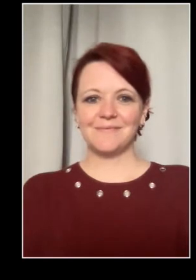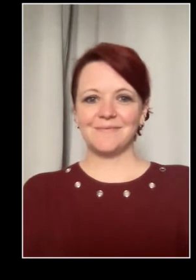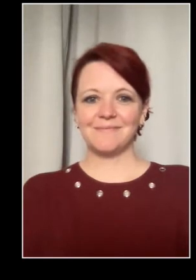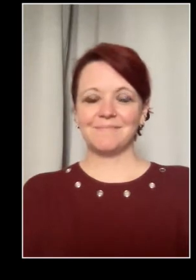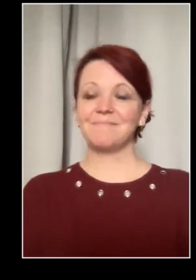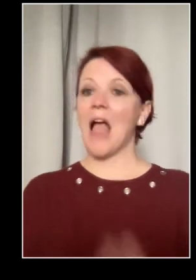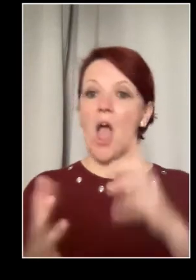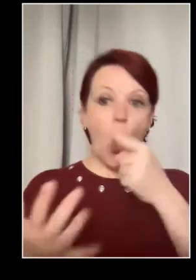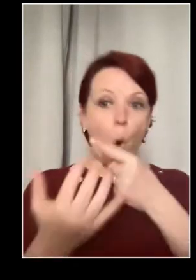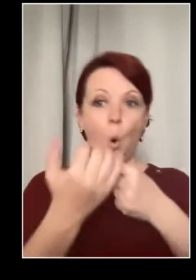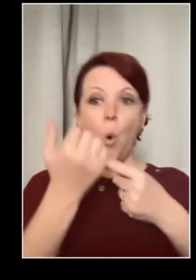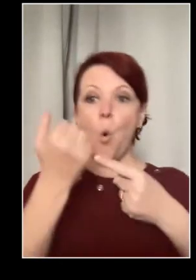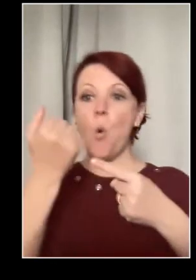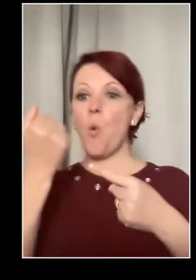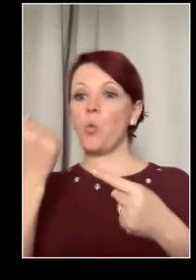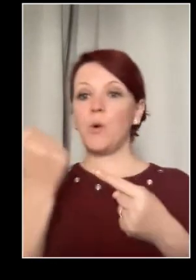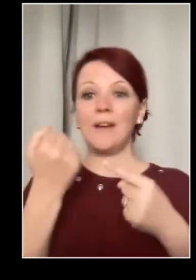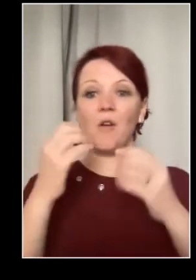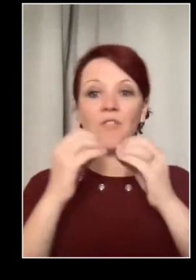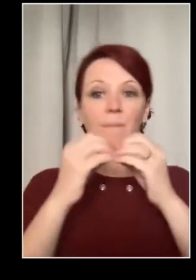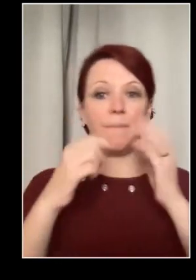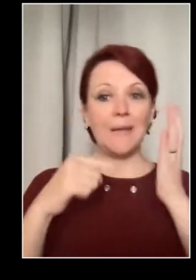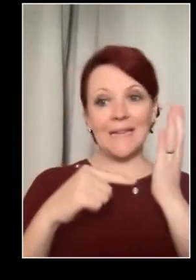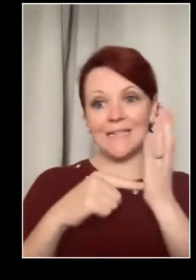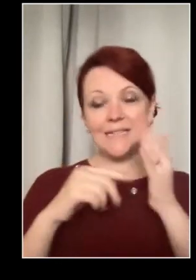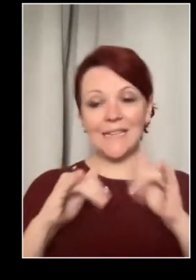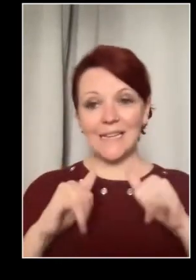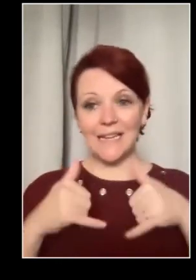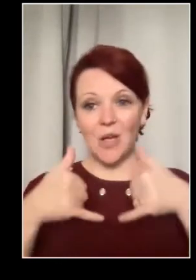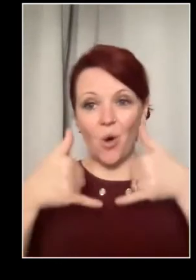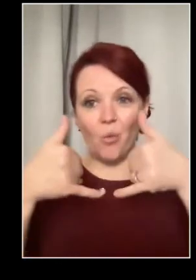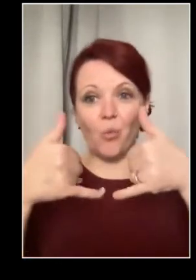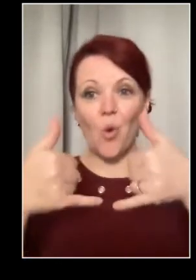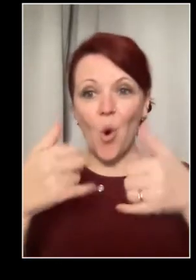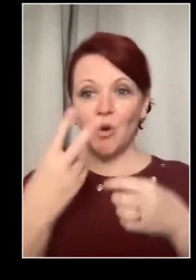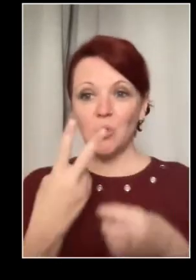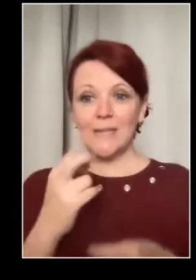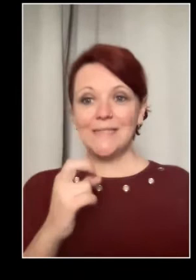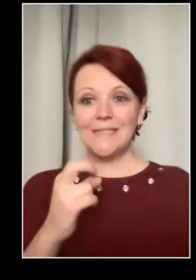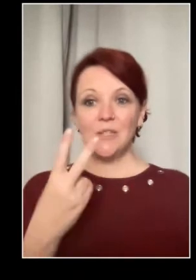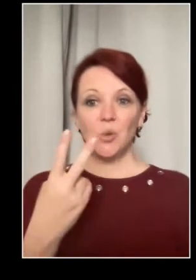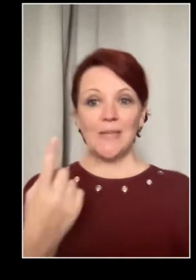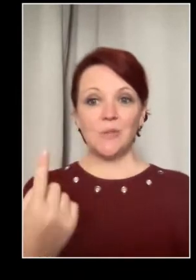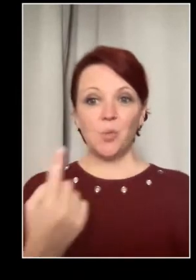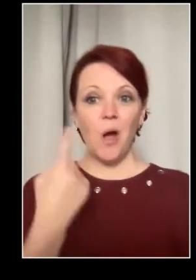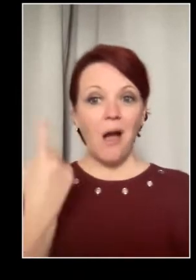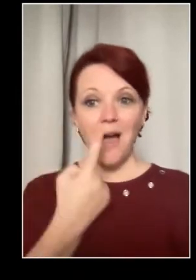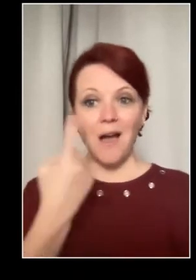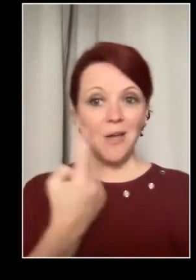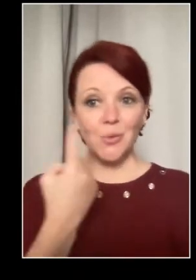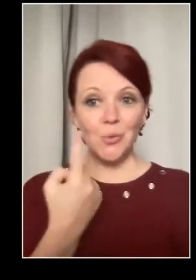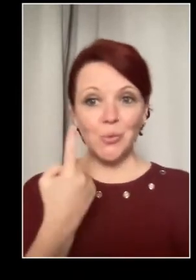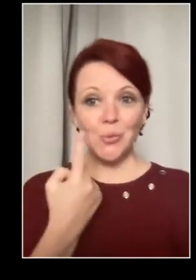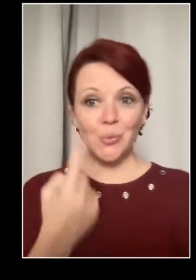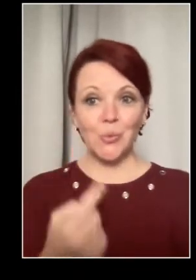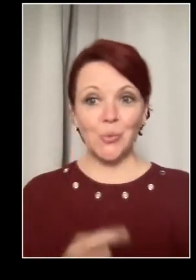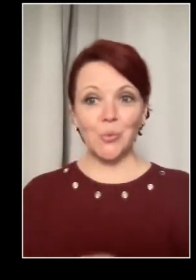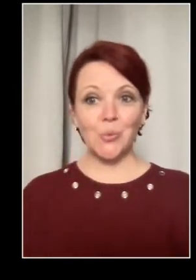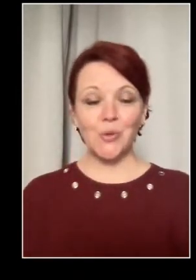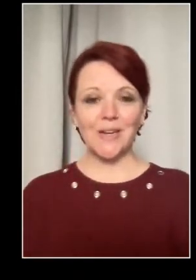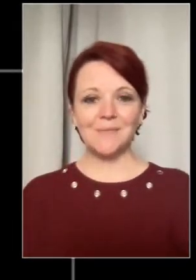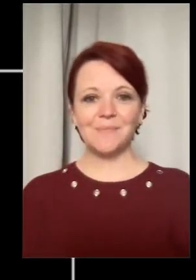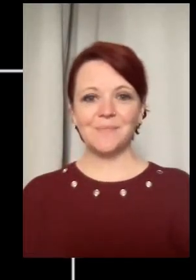And the winner of the BT Award for Advanced Apprentice of the Year 2021 is Jess Liddy from